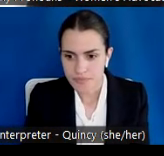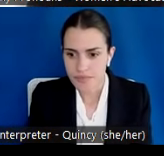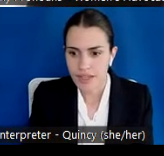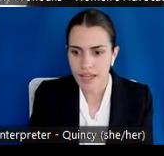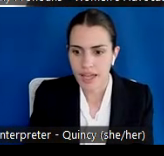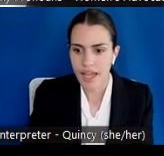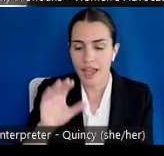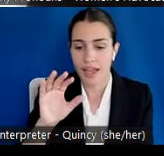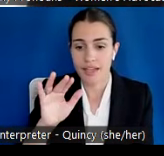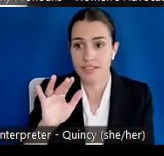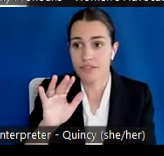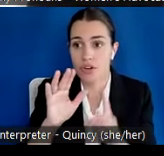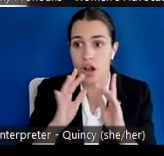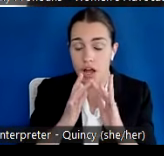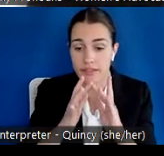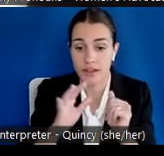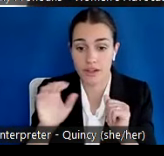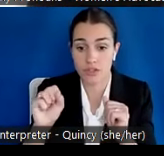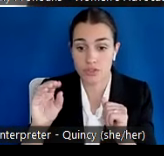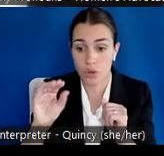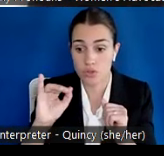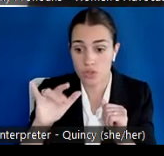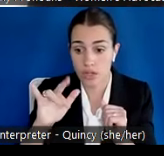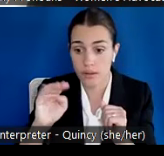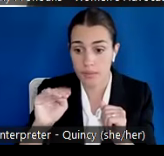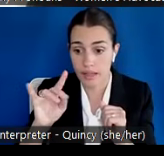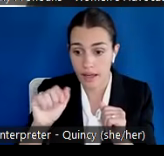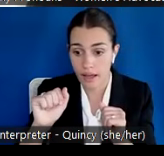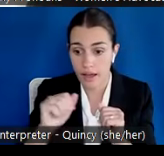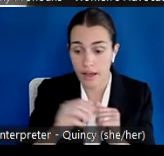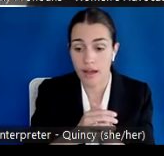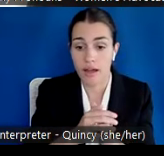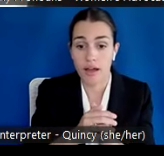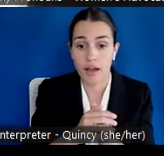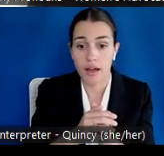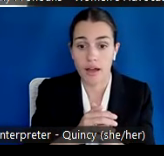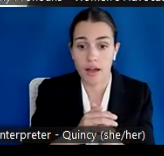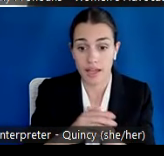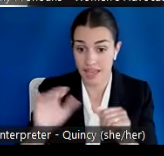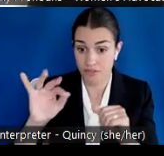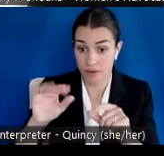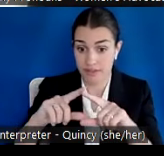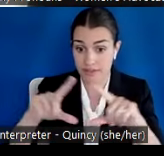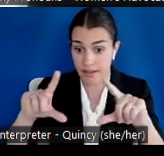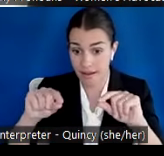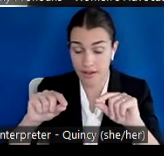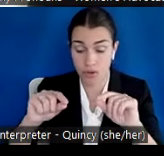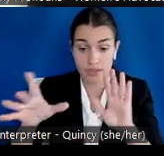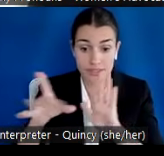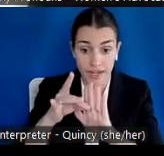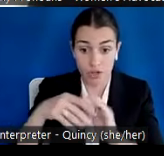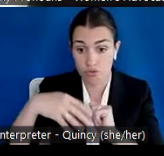social media, are you posting things? If you're posting anything, do you have like a little sign or a sticker that says all are welcome with the rainbow flag?